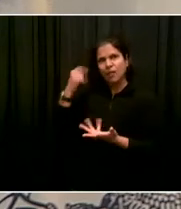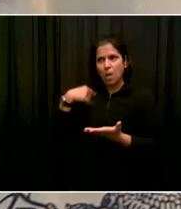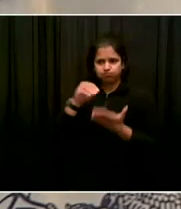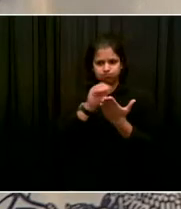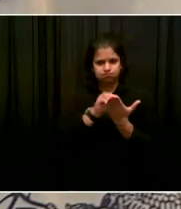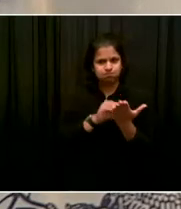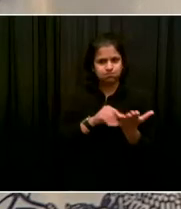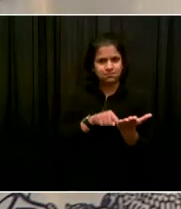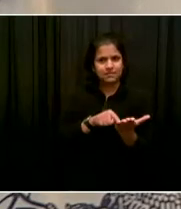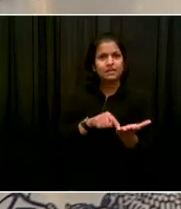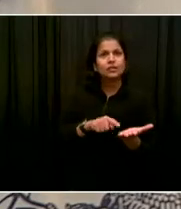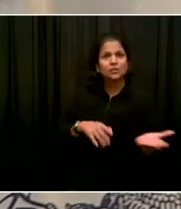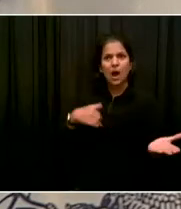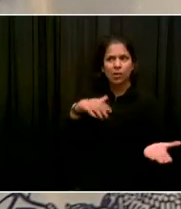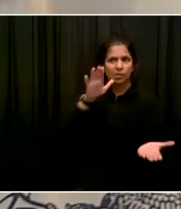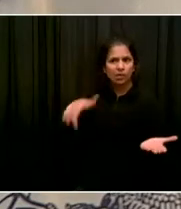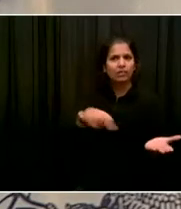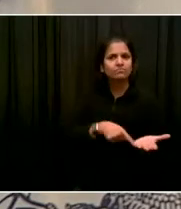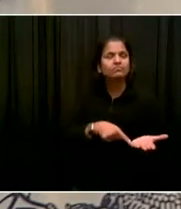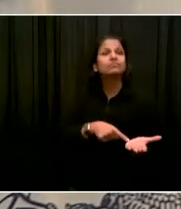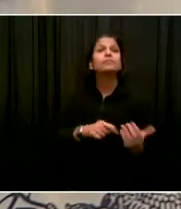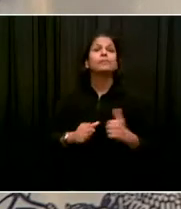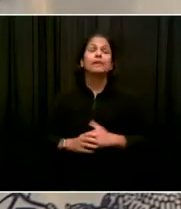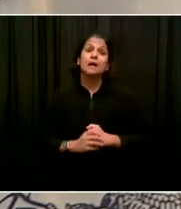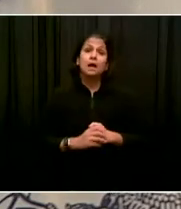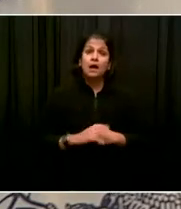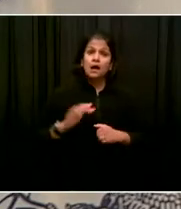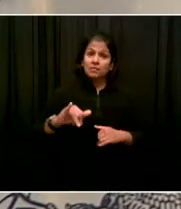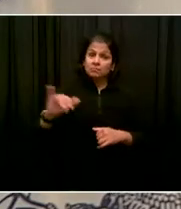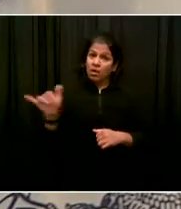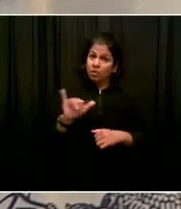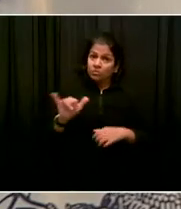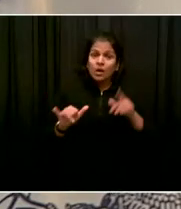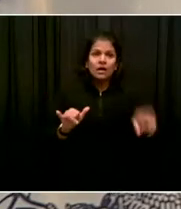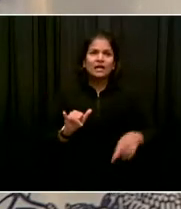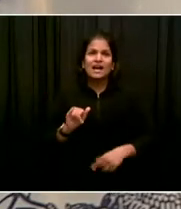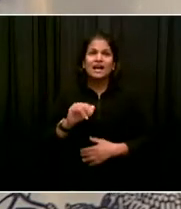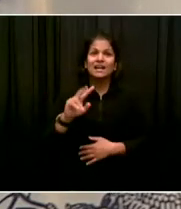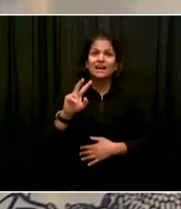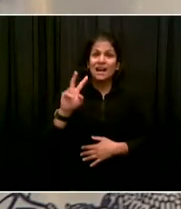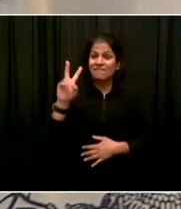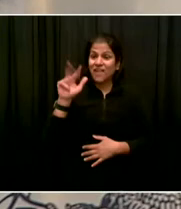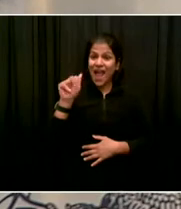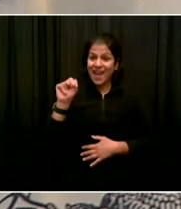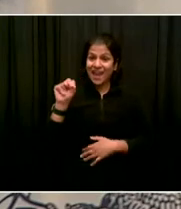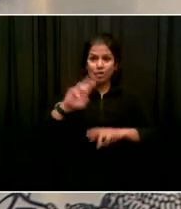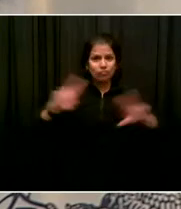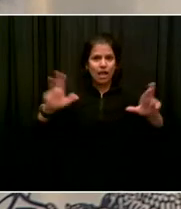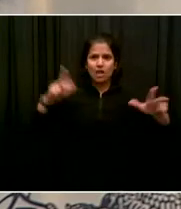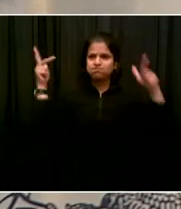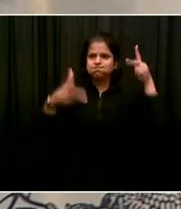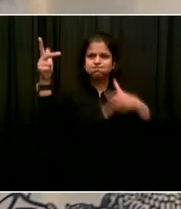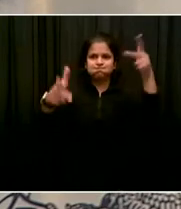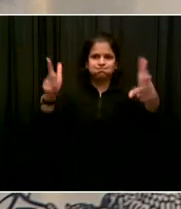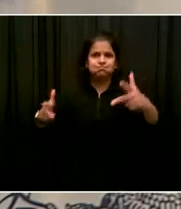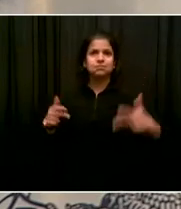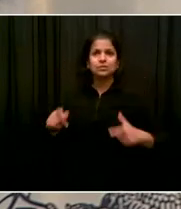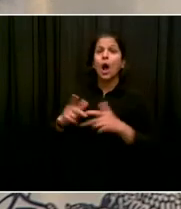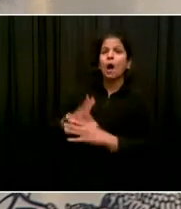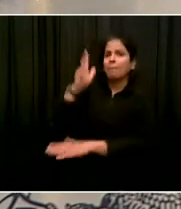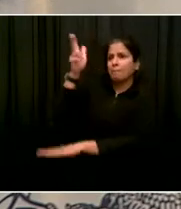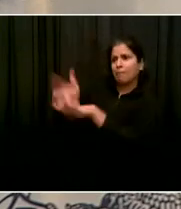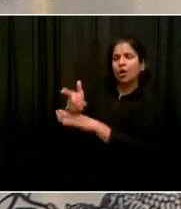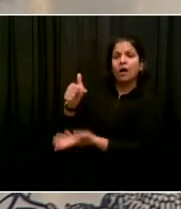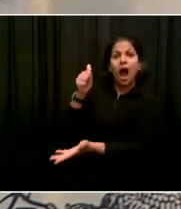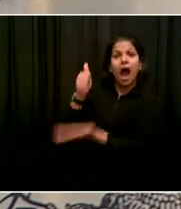importance of getting additional mobile units or additional personnel that site to relieve some of that pressure. So I know you're focused on it, but I just want to say